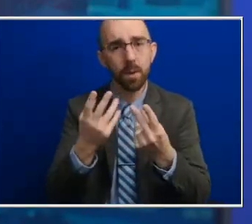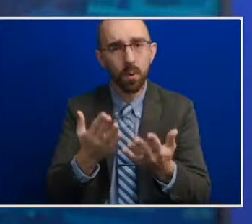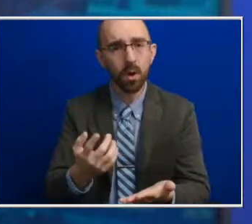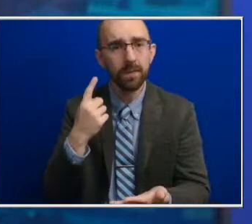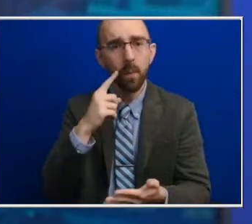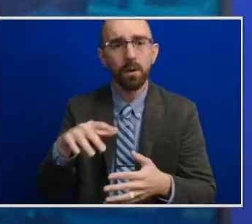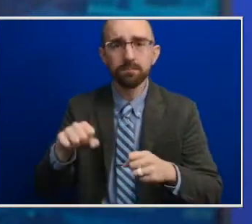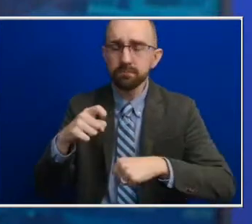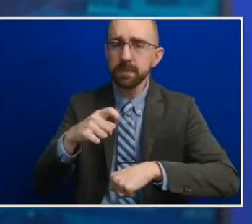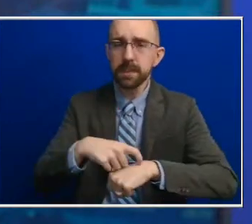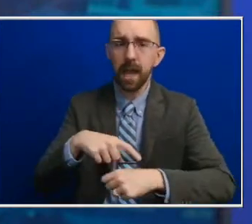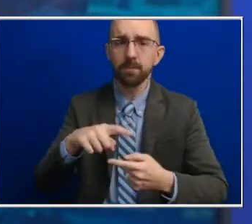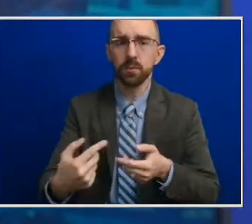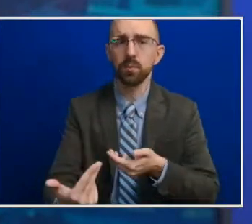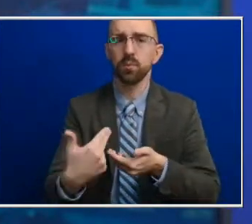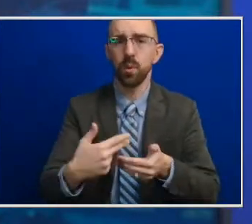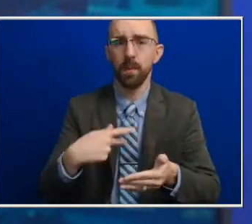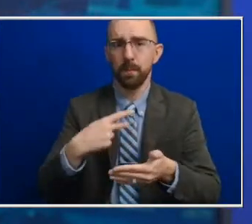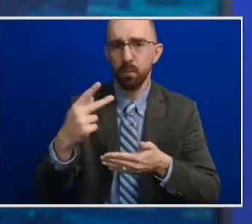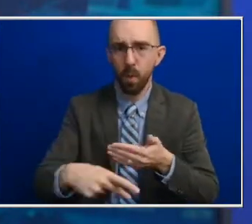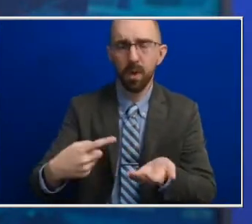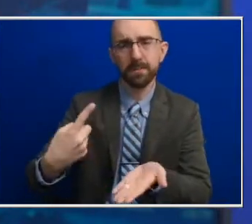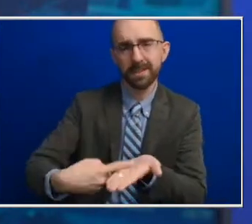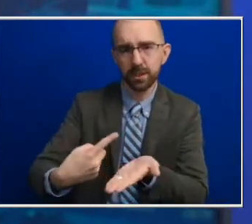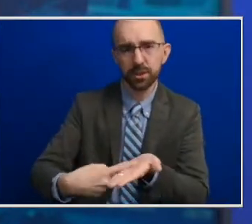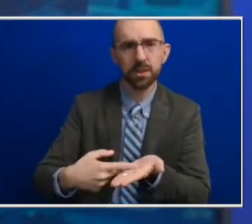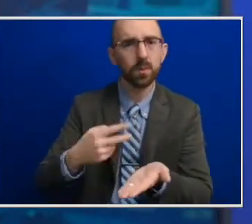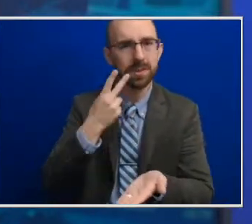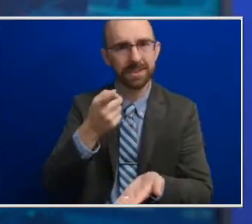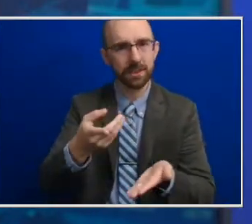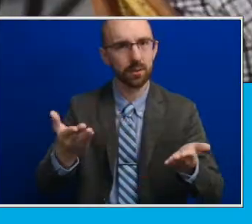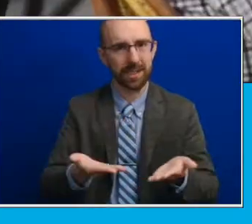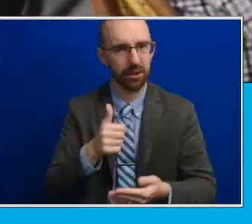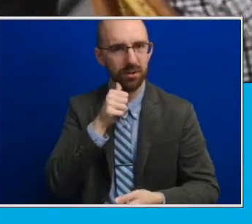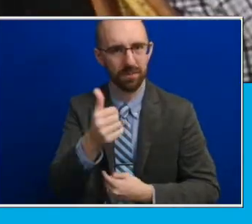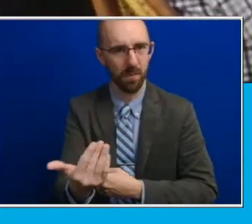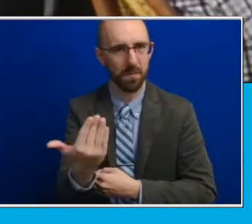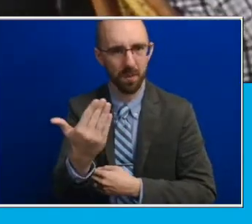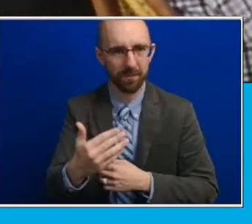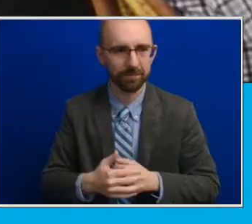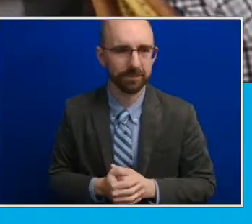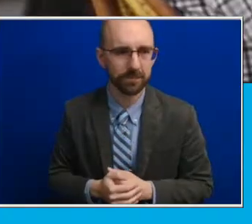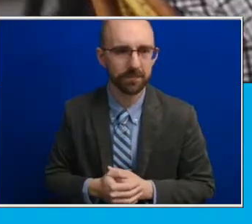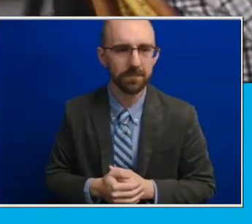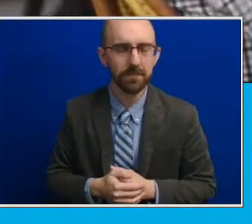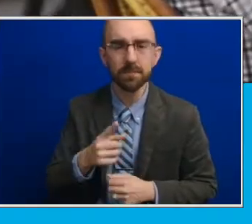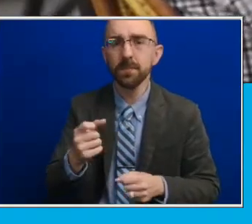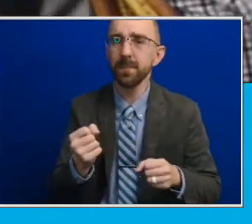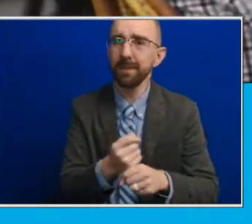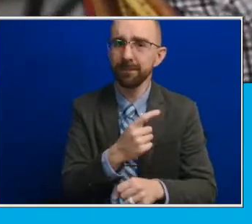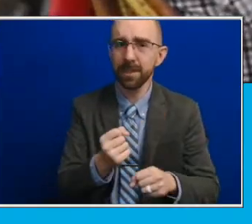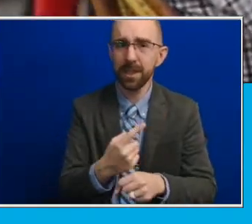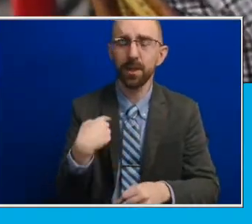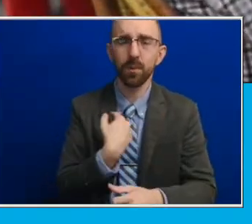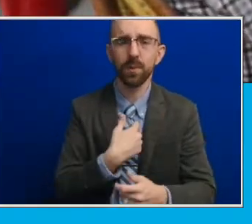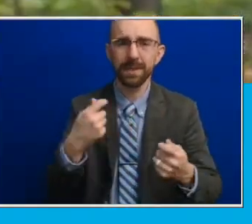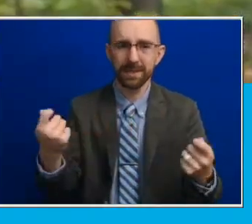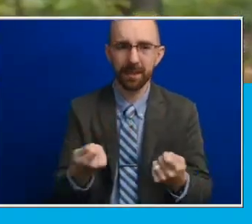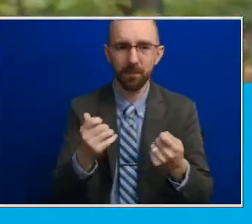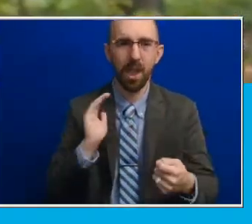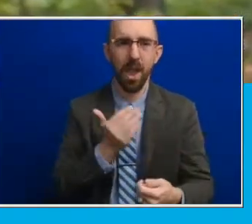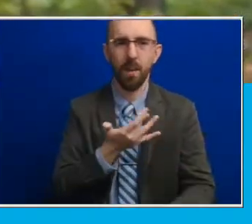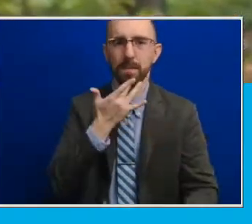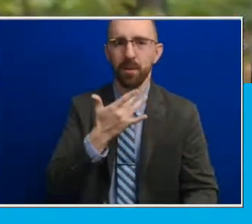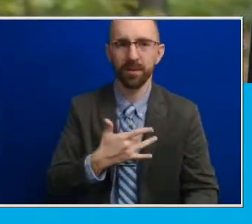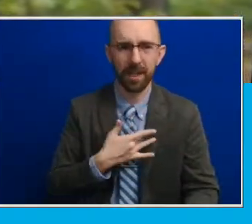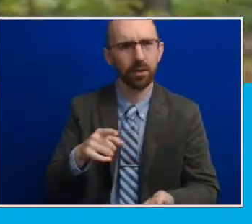joining the program today in the discussion. We'll see you right back here tomorrow morning. Every year, we celebrate our birthday.